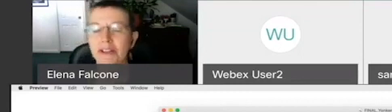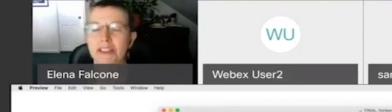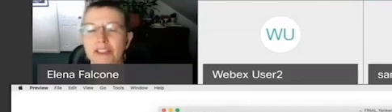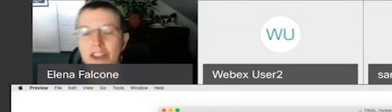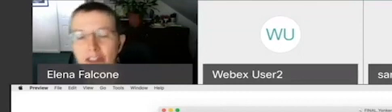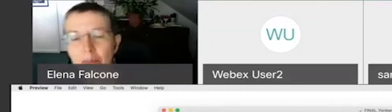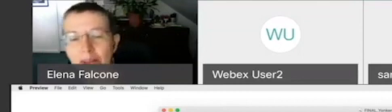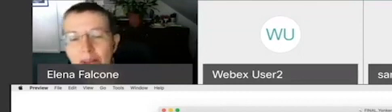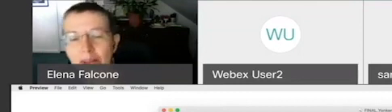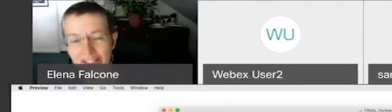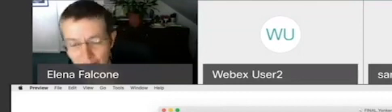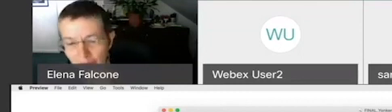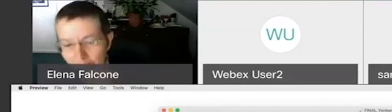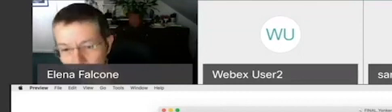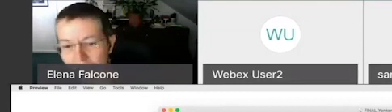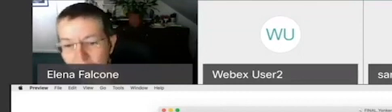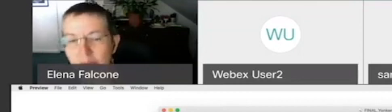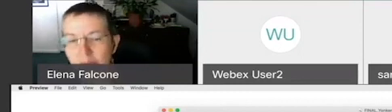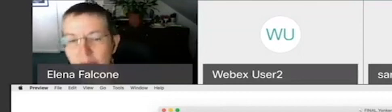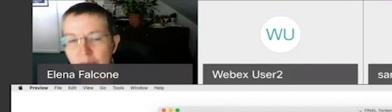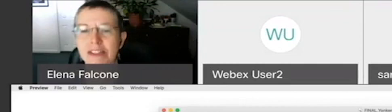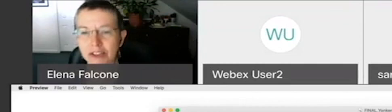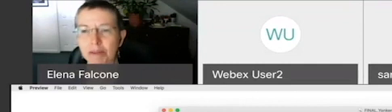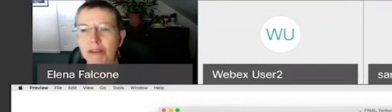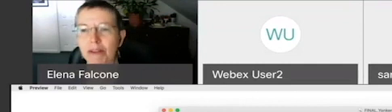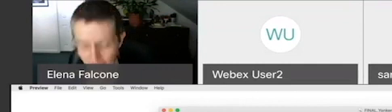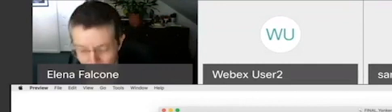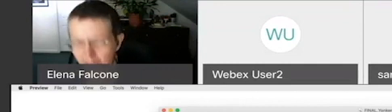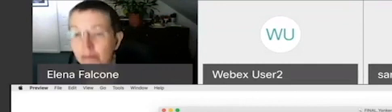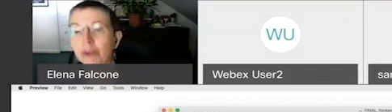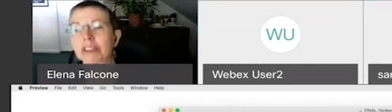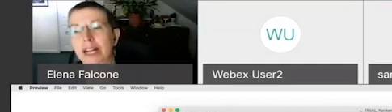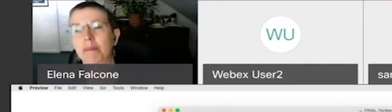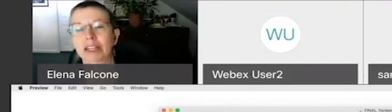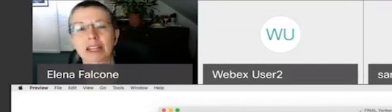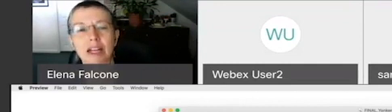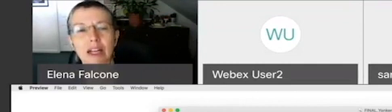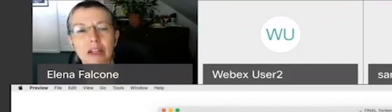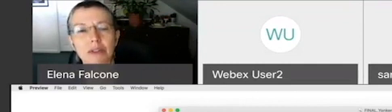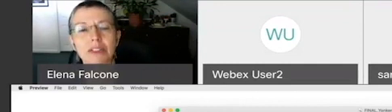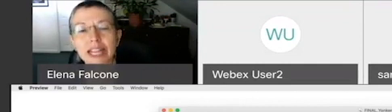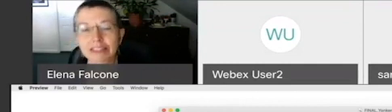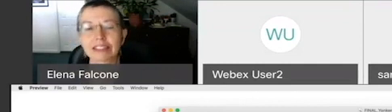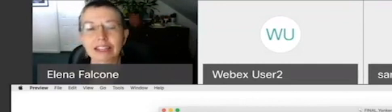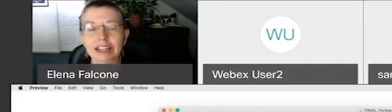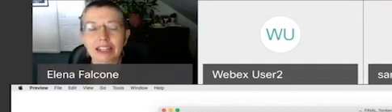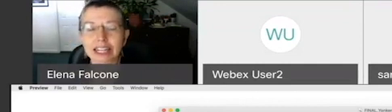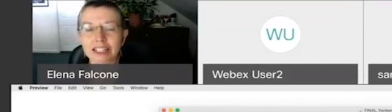that message than someone from the Pace Women's Justice Center about that important topic. So